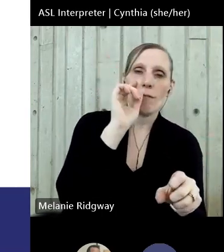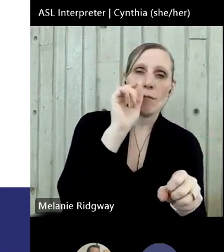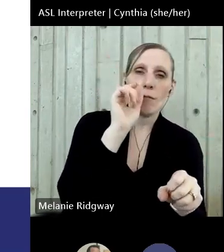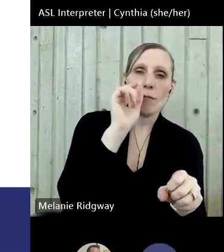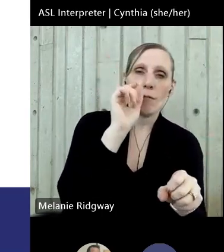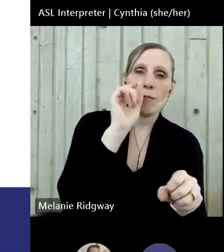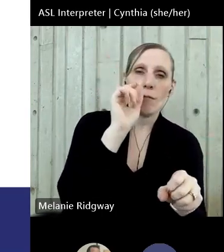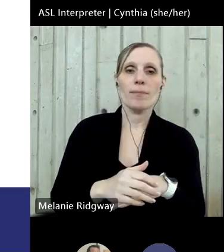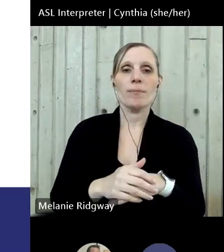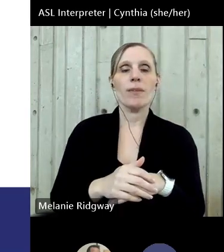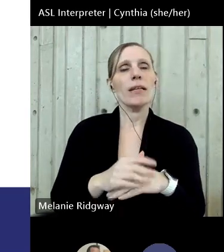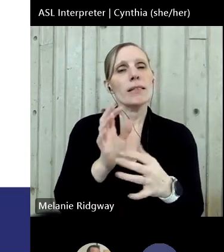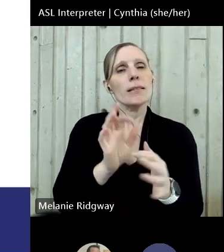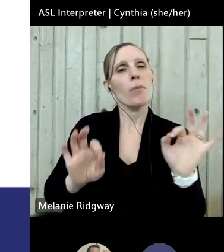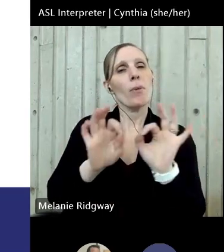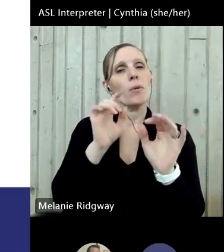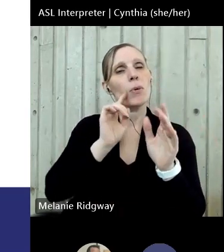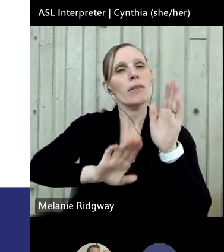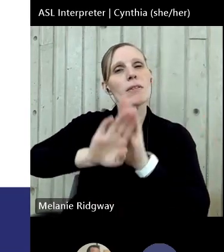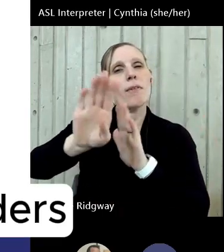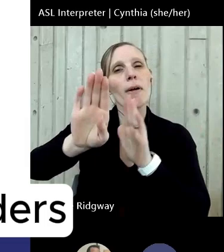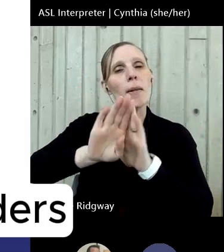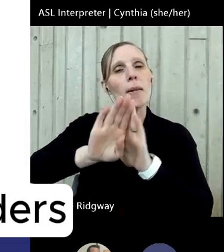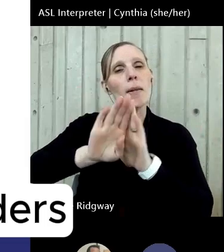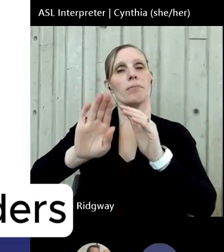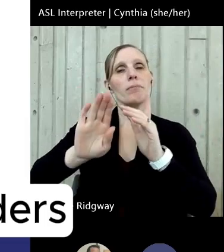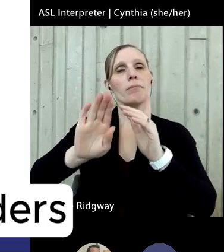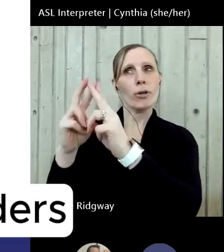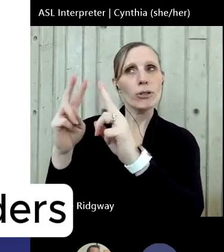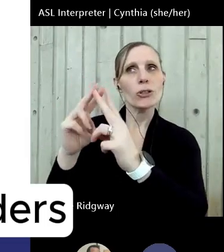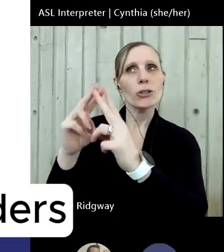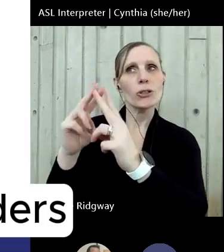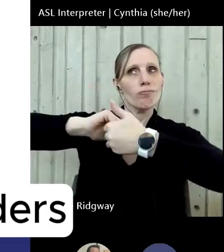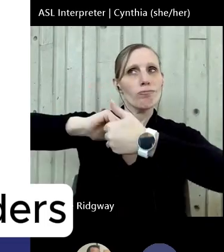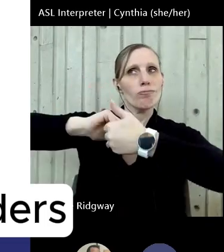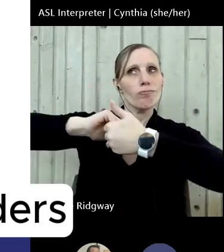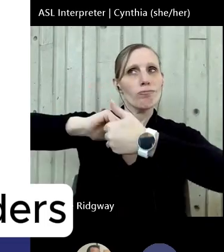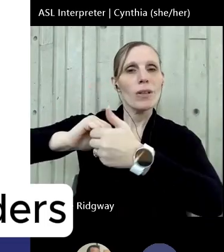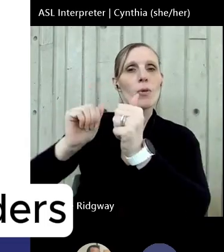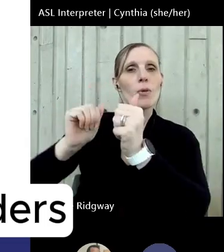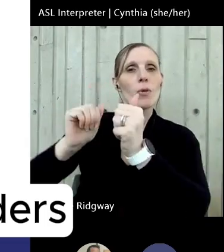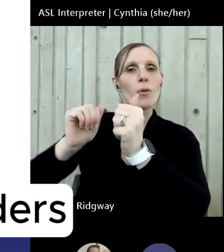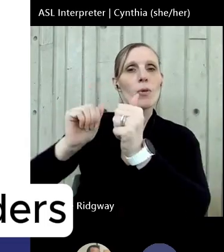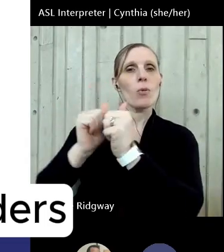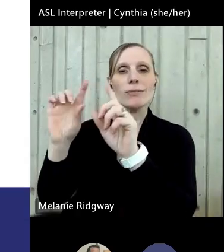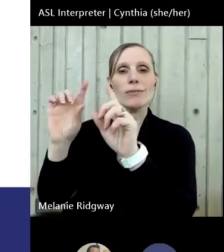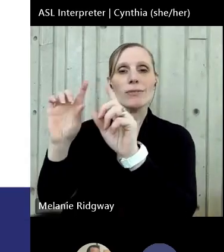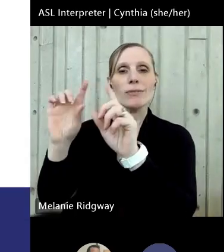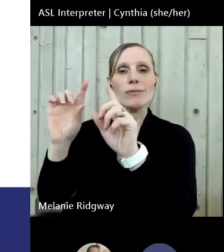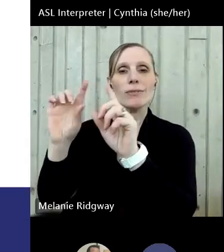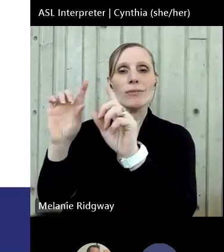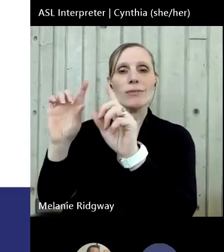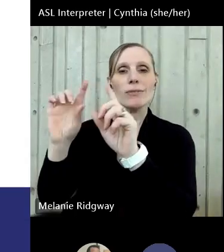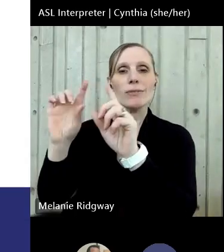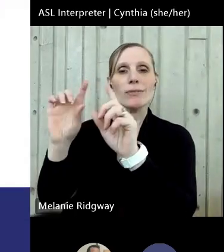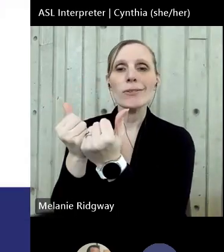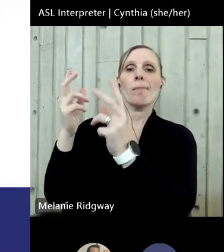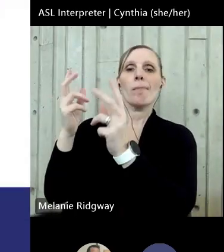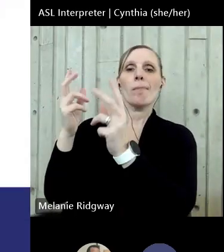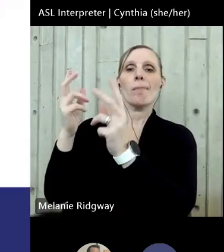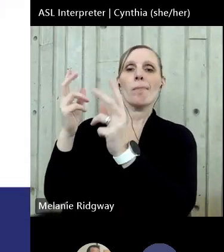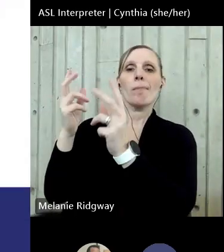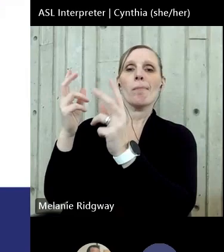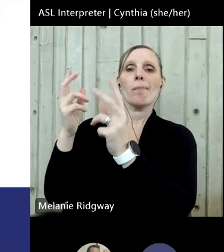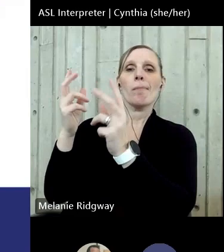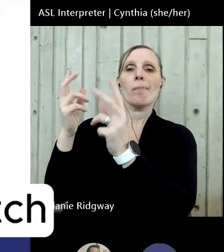partnerships with local businesses, community organizations, and other stakeholders. This